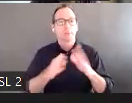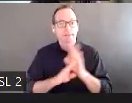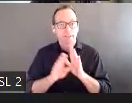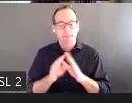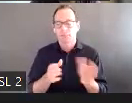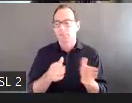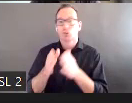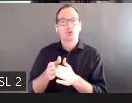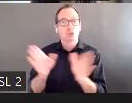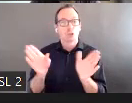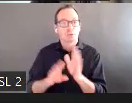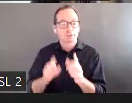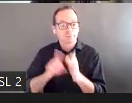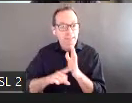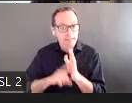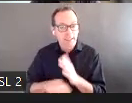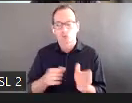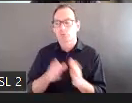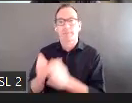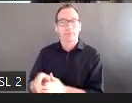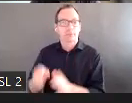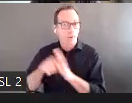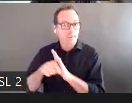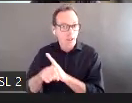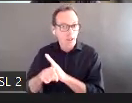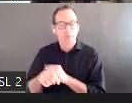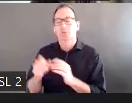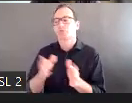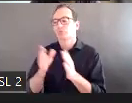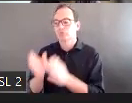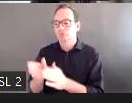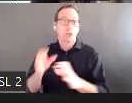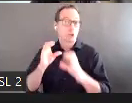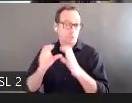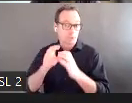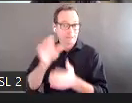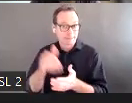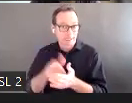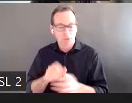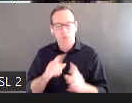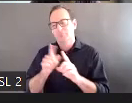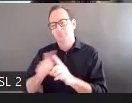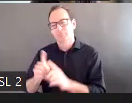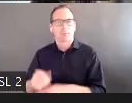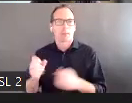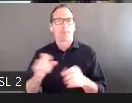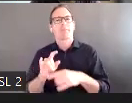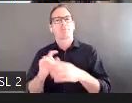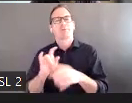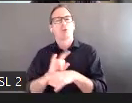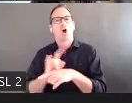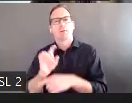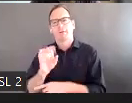investigations, homicide, and communication center and major frauds. He is currently the vice